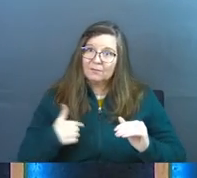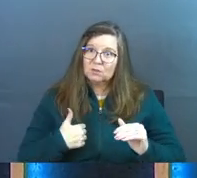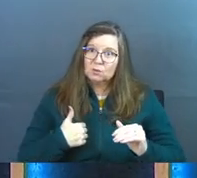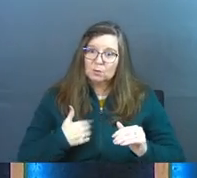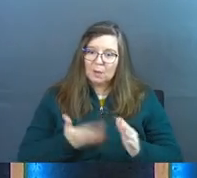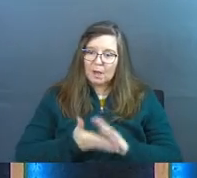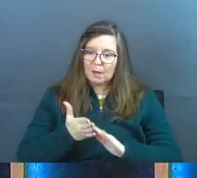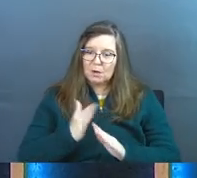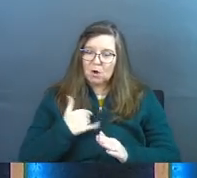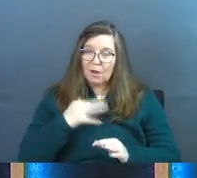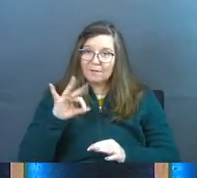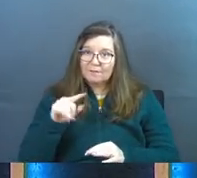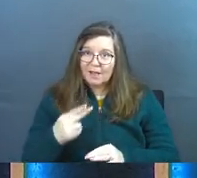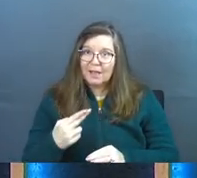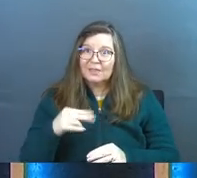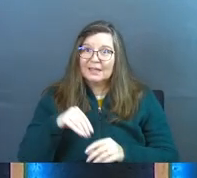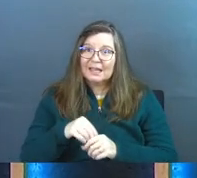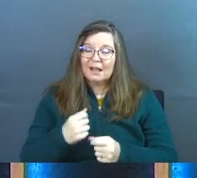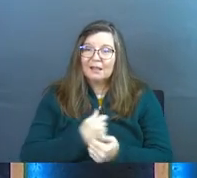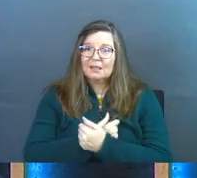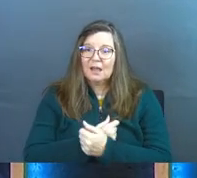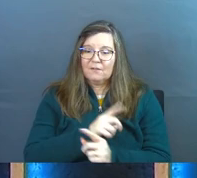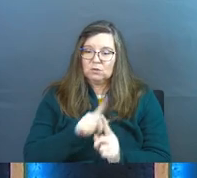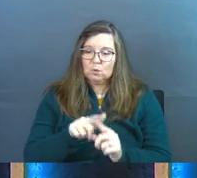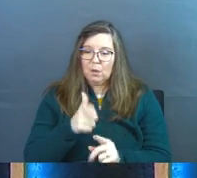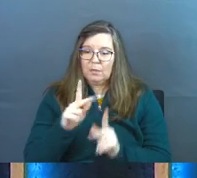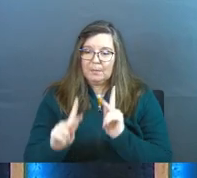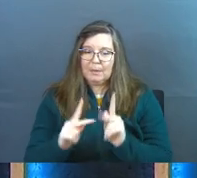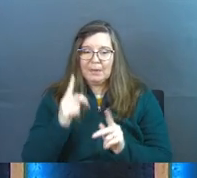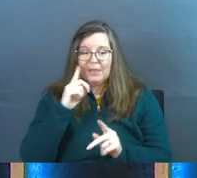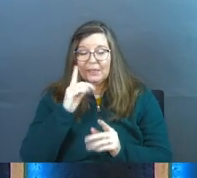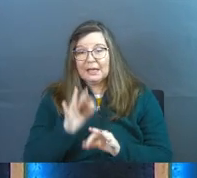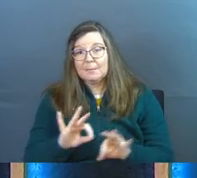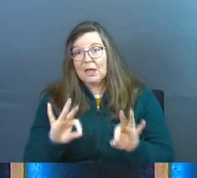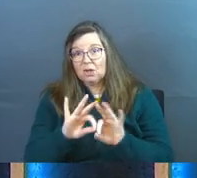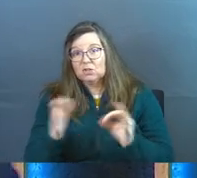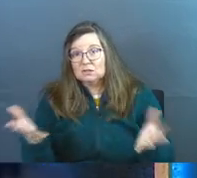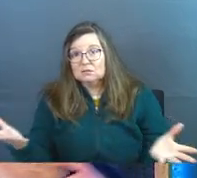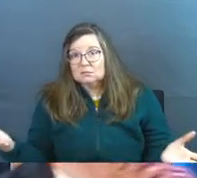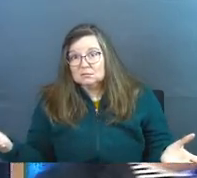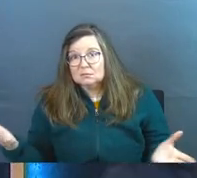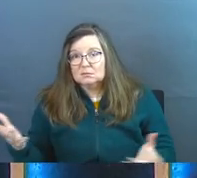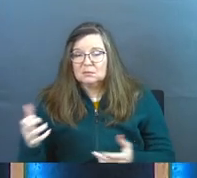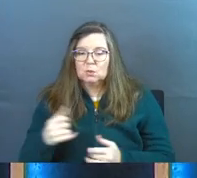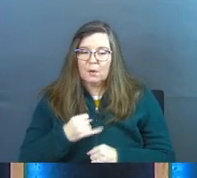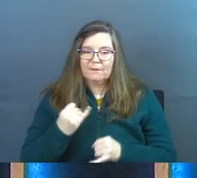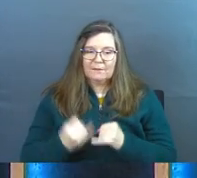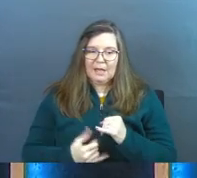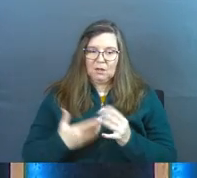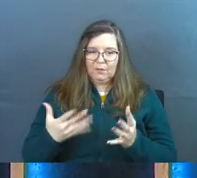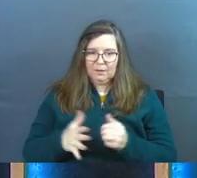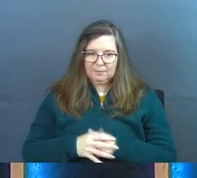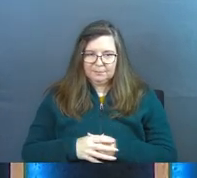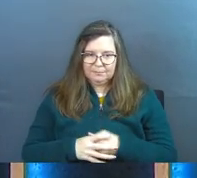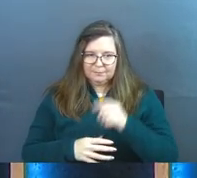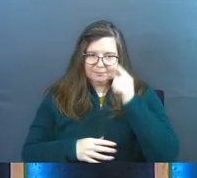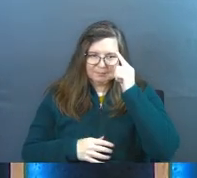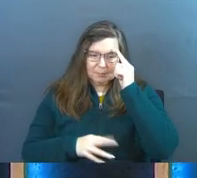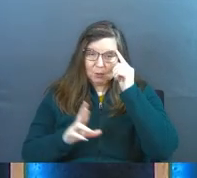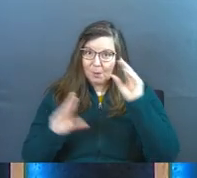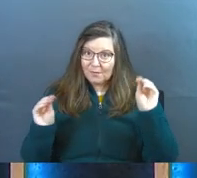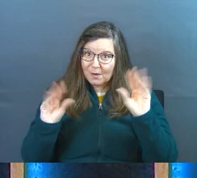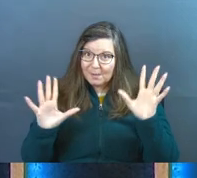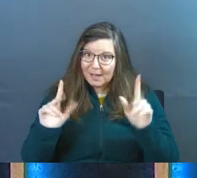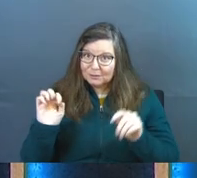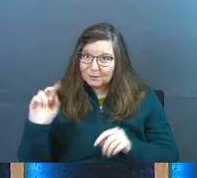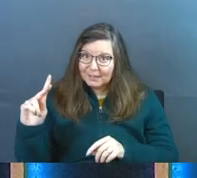got to operate our faith in love toward other people. I think it matters. So, finally over here. You ready for a magic